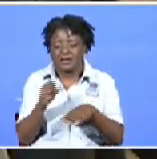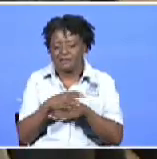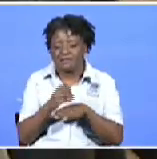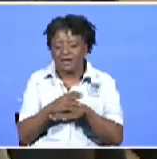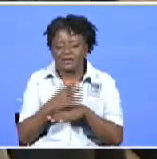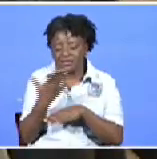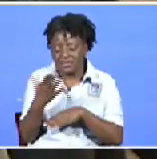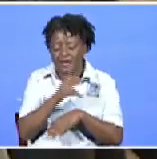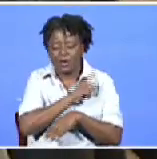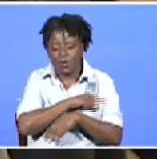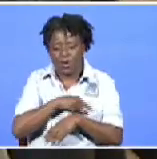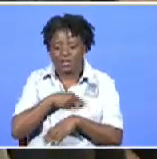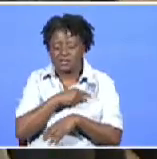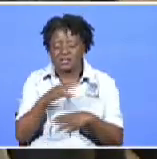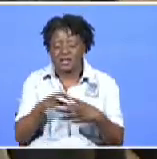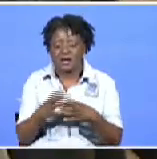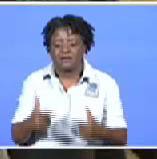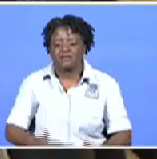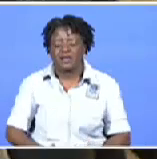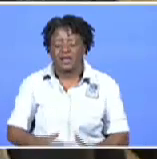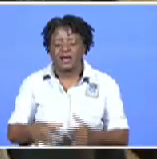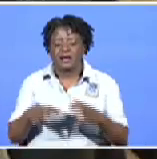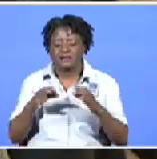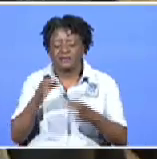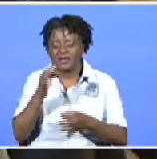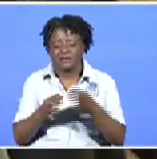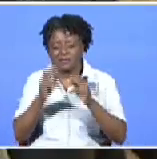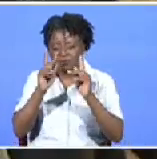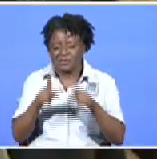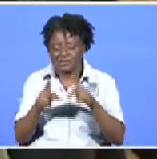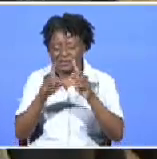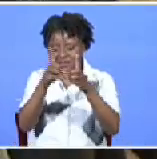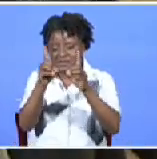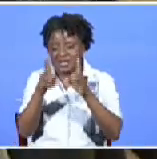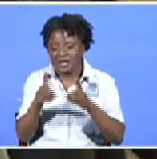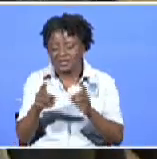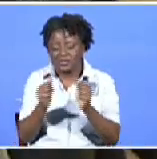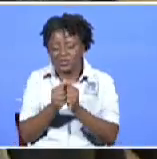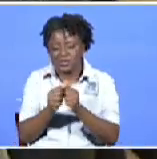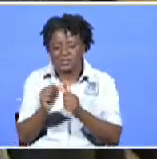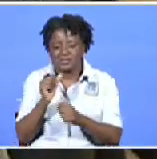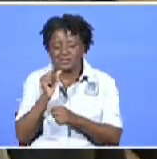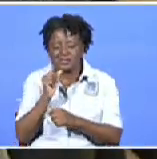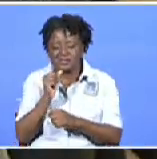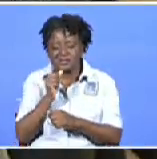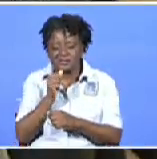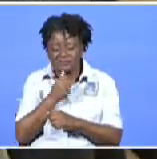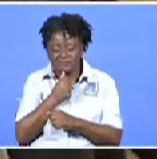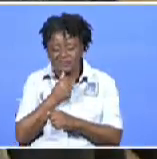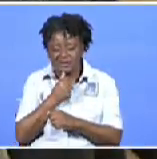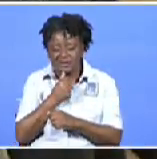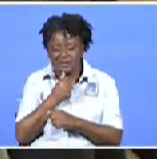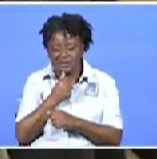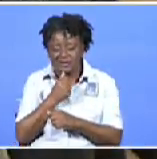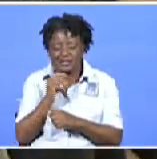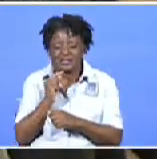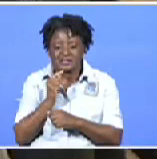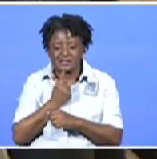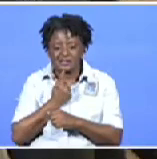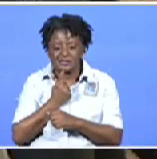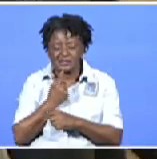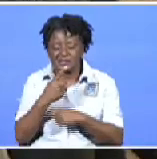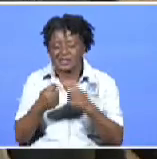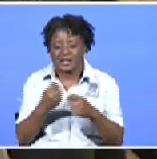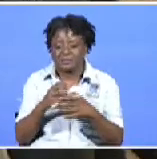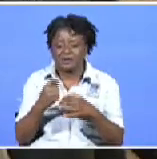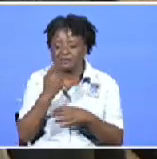because if a patient is diagnosed with a severe form of oral cancer, we're talking about a radical